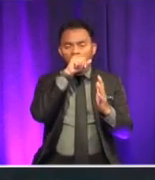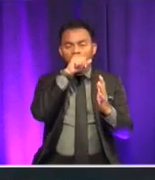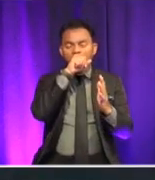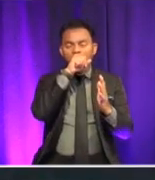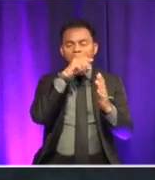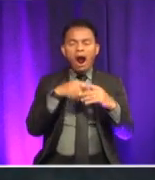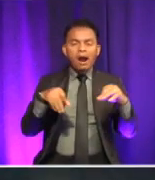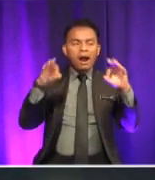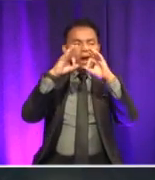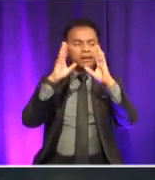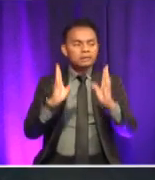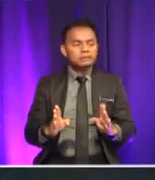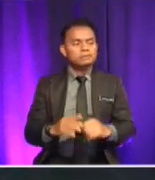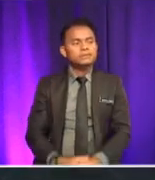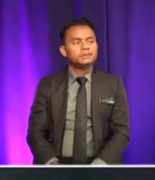Okay, Kirtiga.